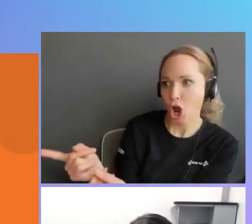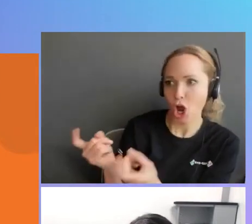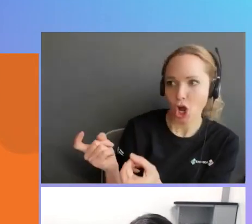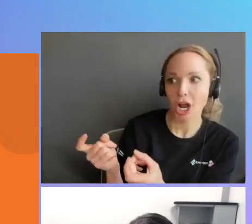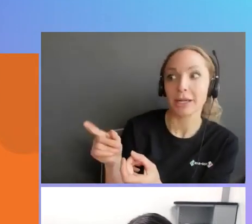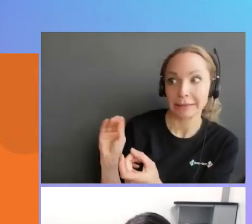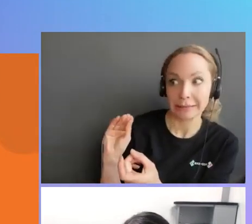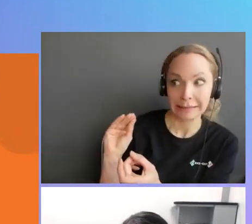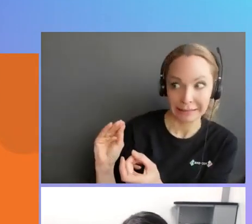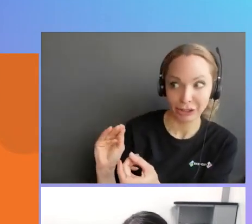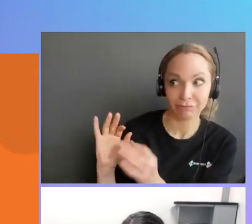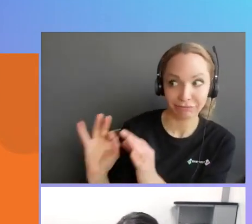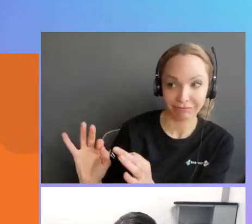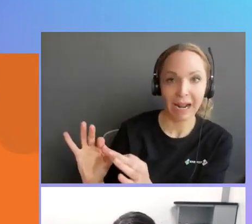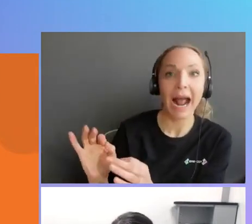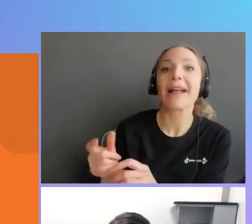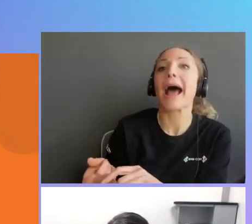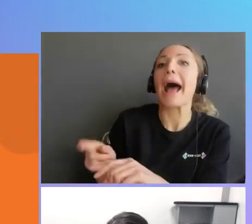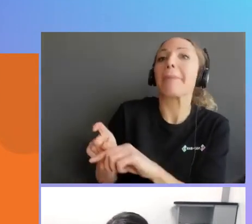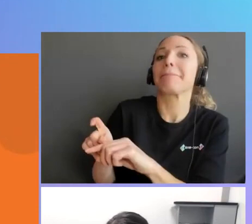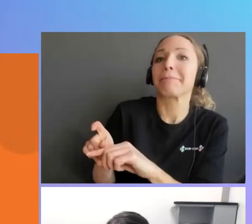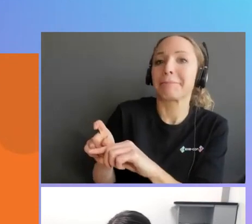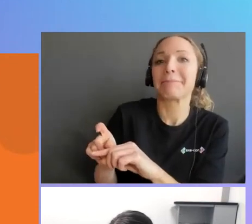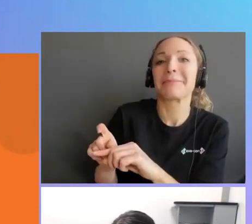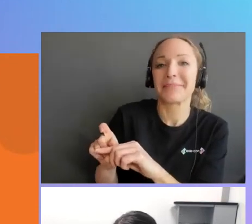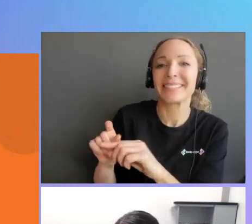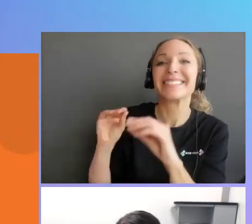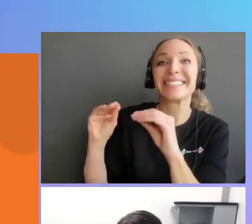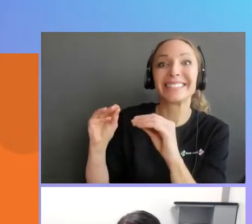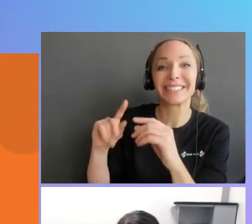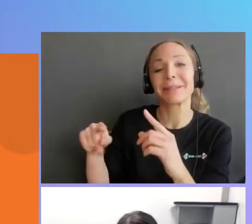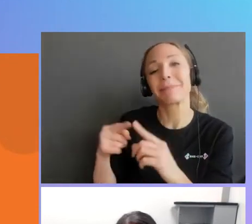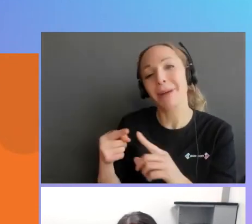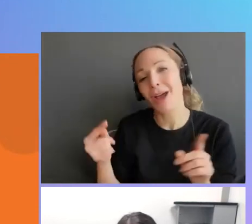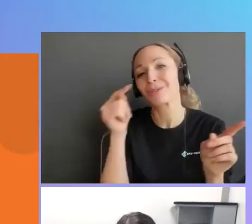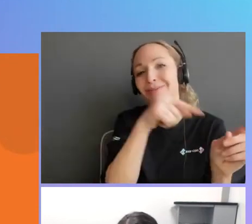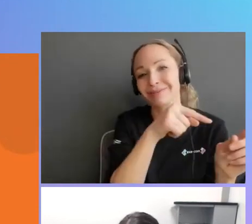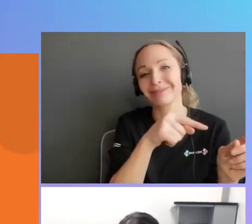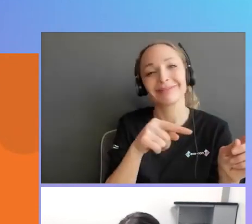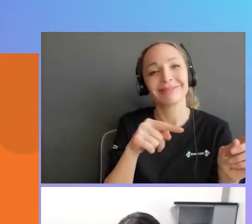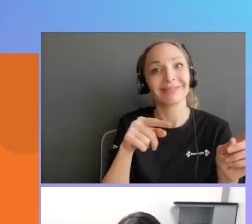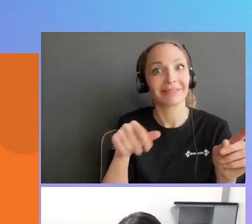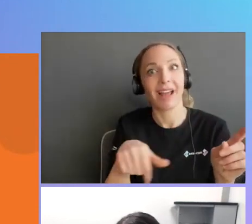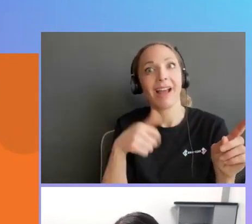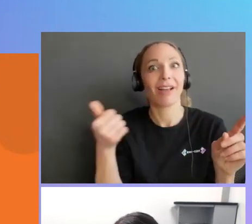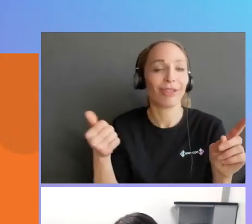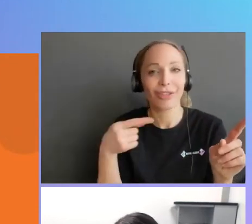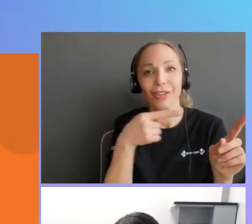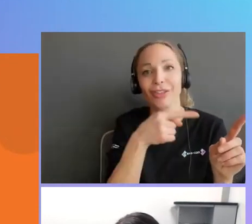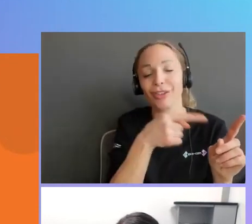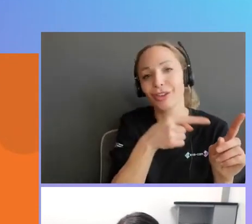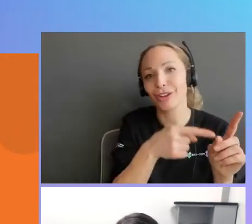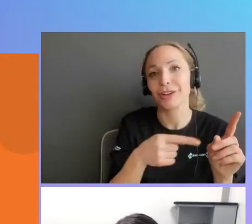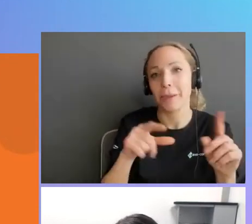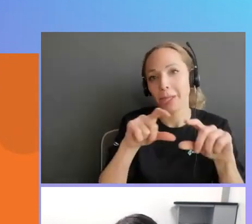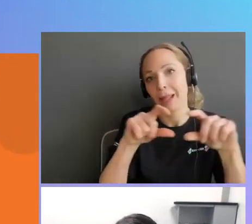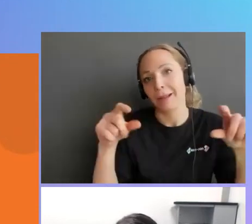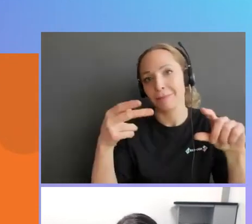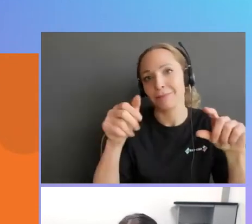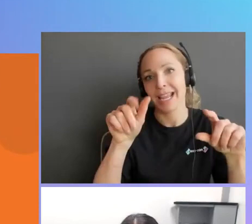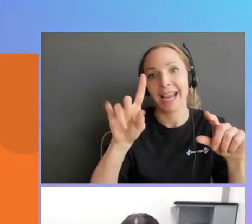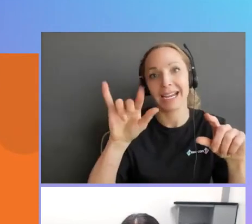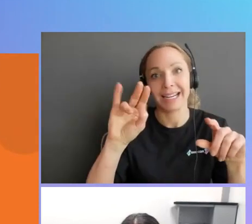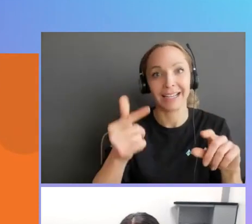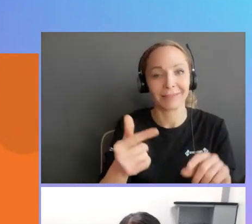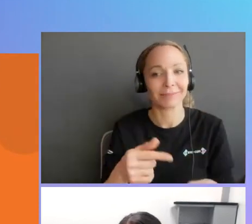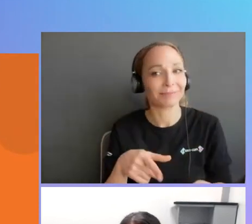All right, and here we're talking about scaffolding. This is an example of how you can do it. I have, I think, 5 steps in